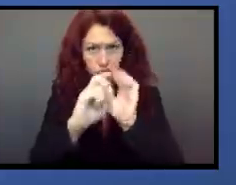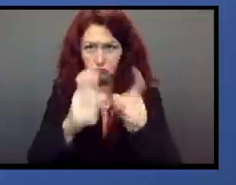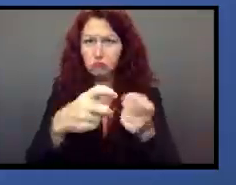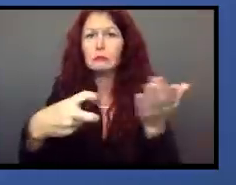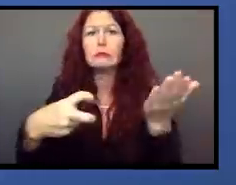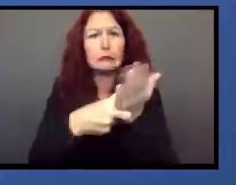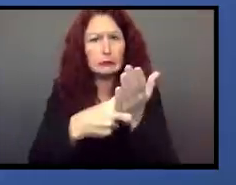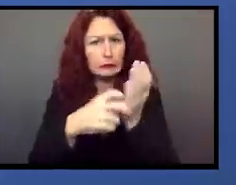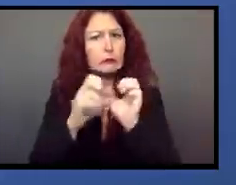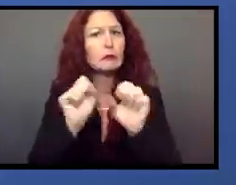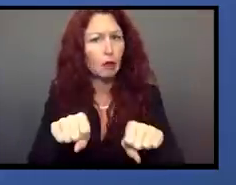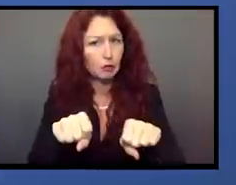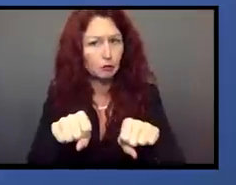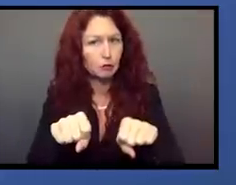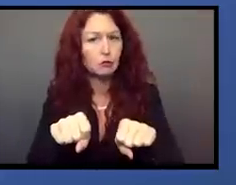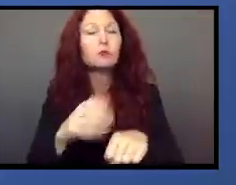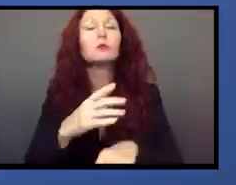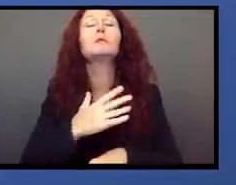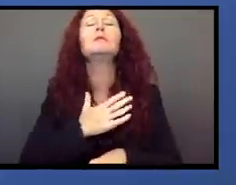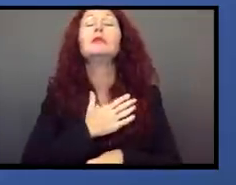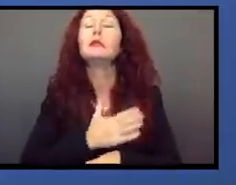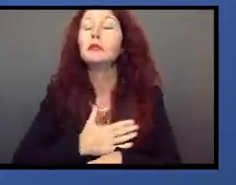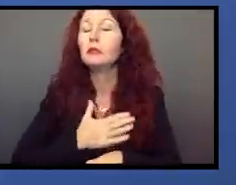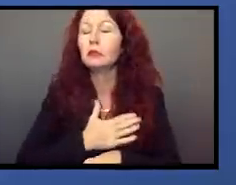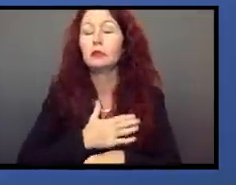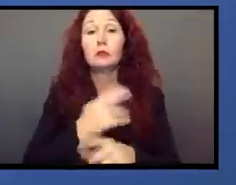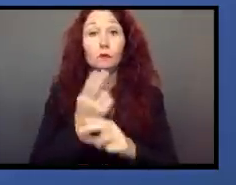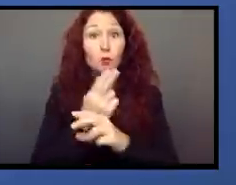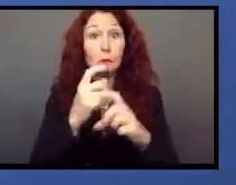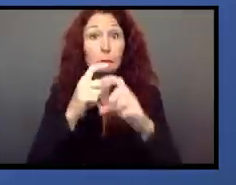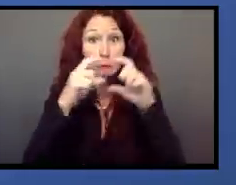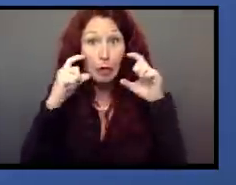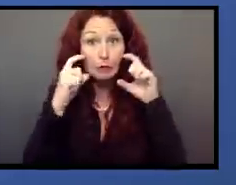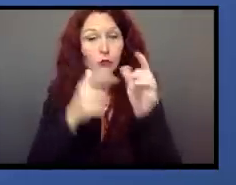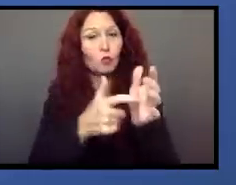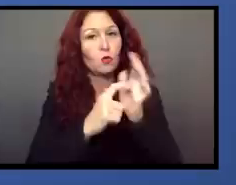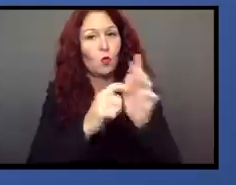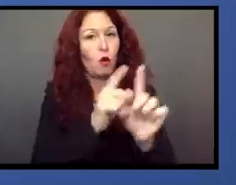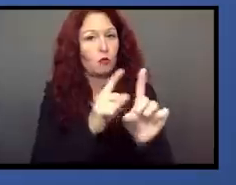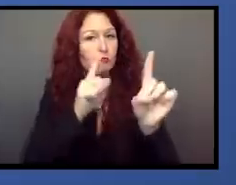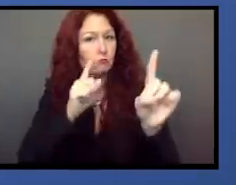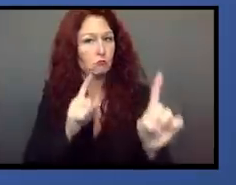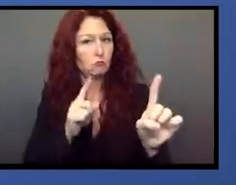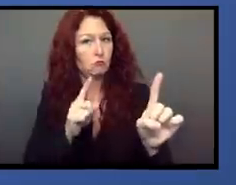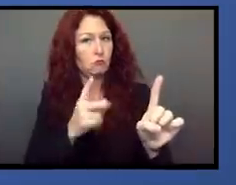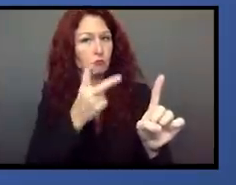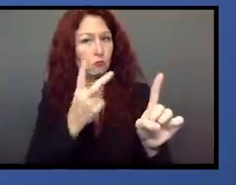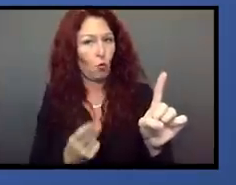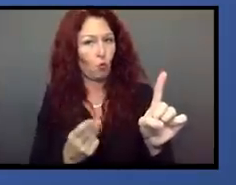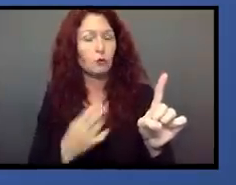can transmit COVID-19. So everyone, keep your distance of at least 6 feet and do everything